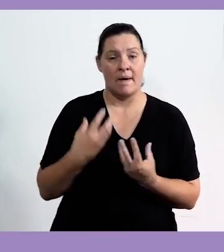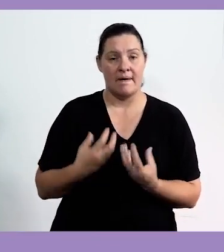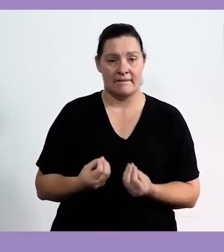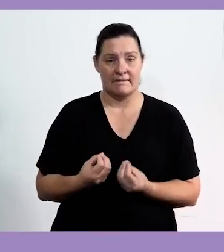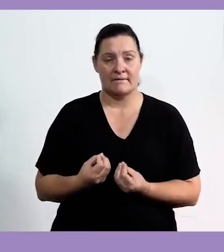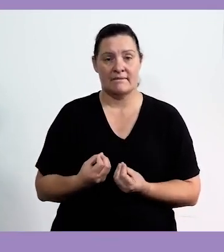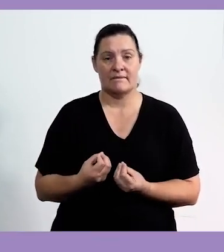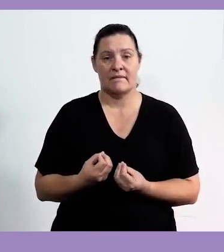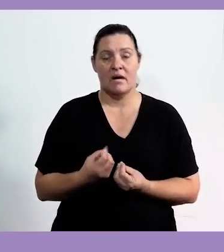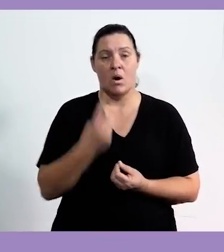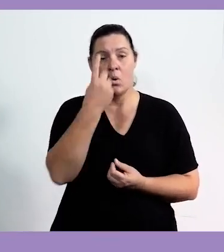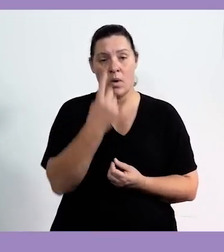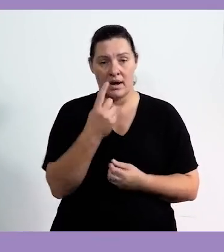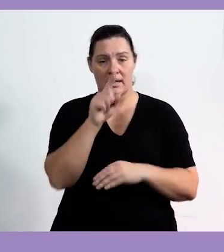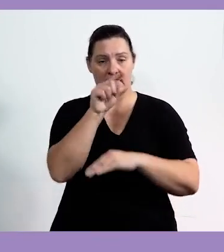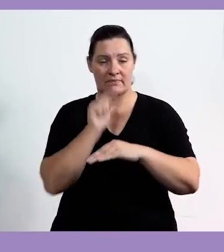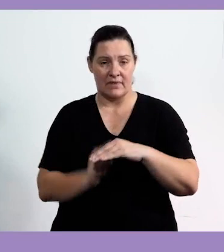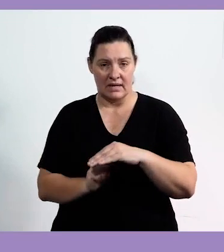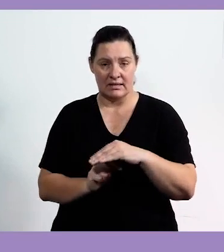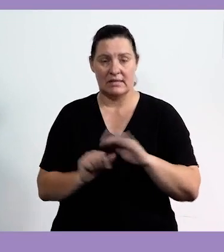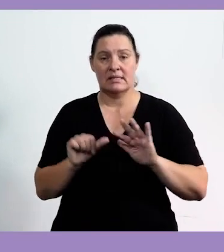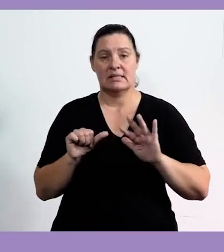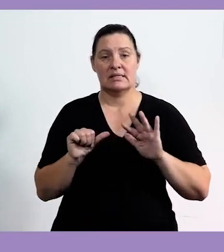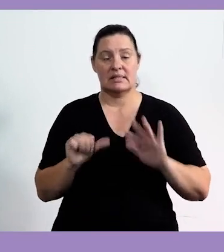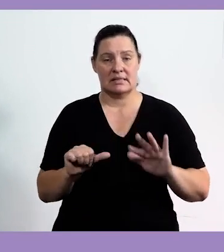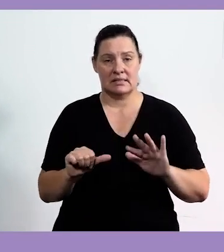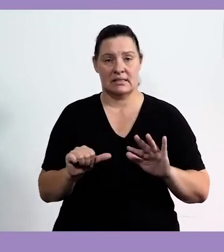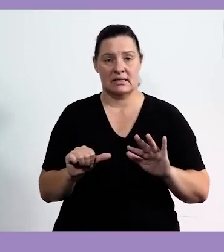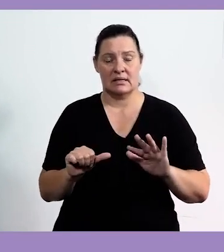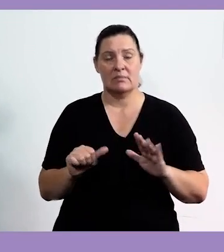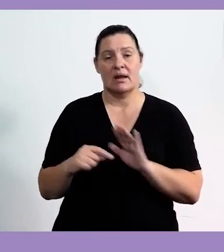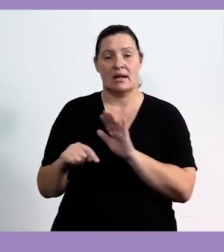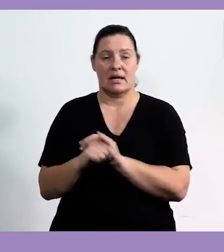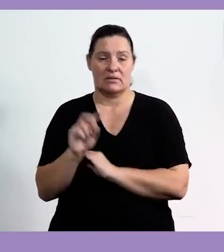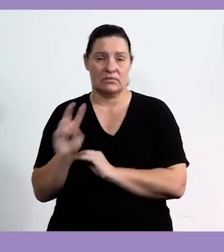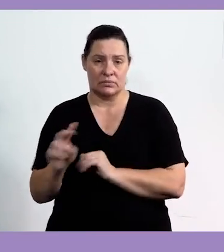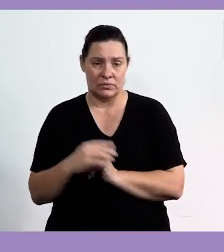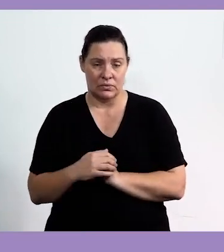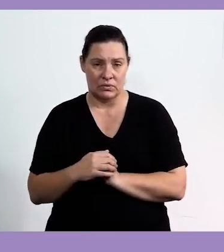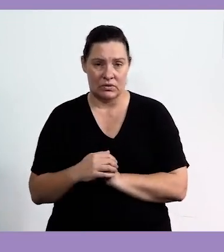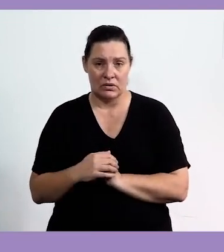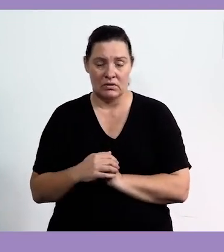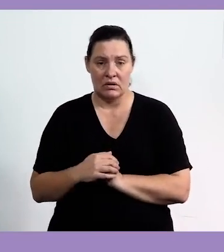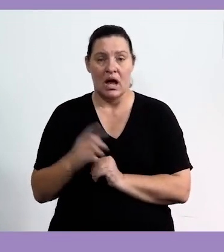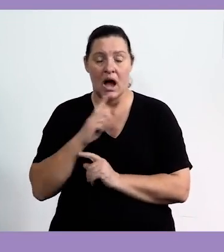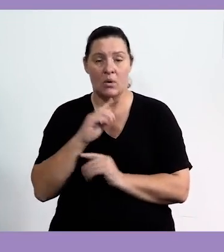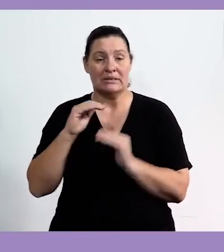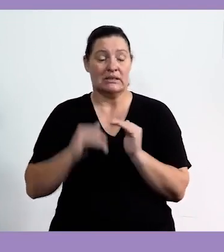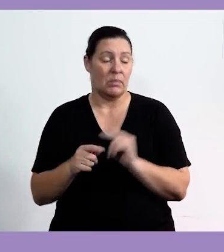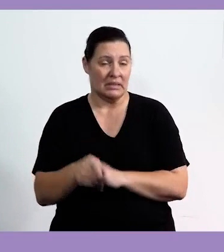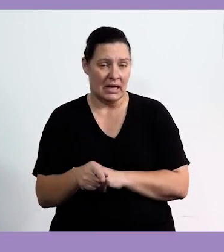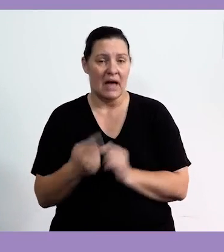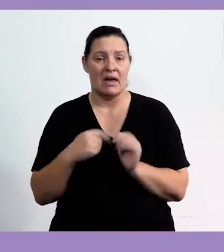We have 1 divided by 6 to the exponent negative 2. Now,